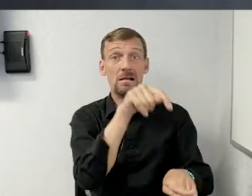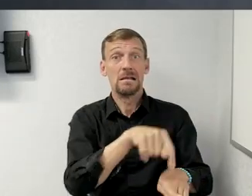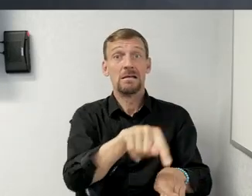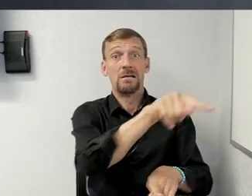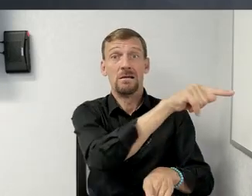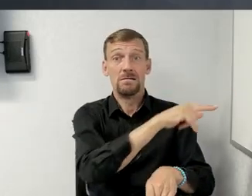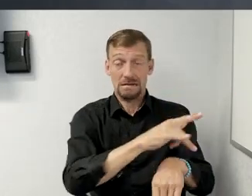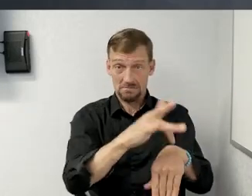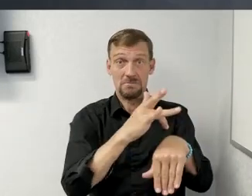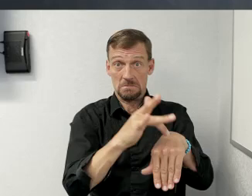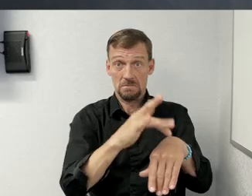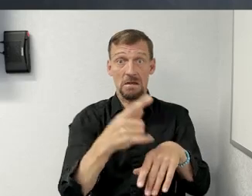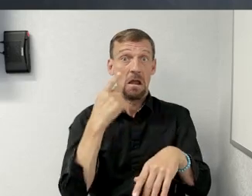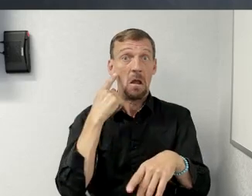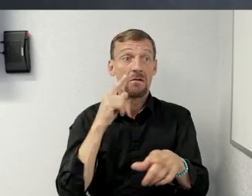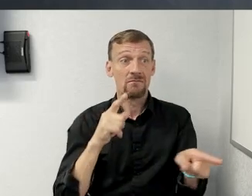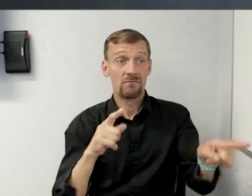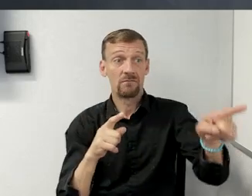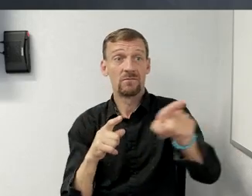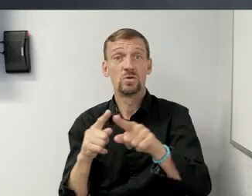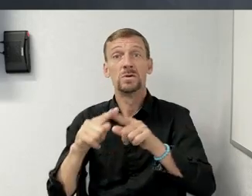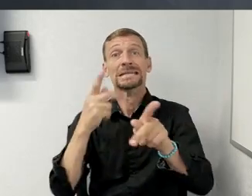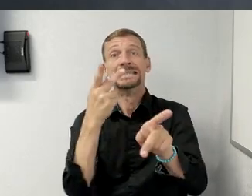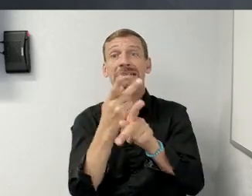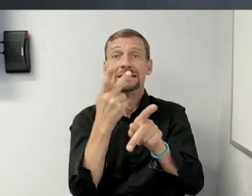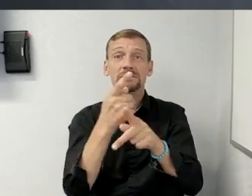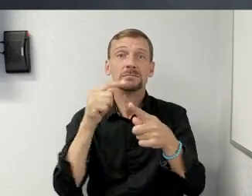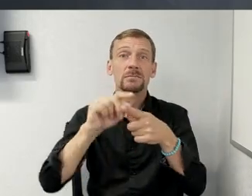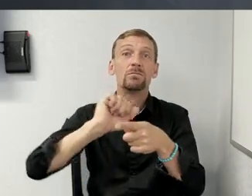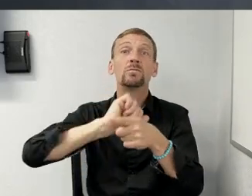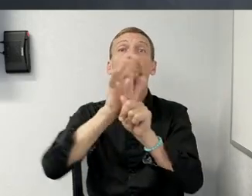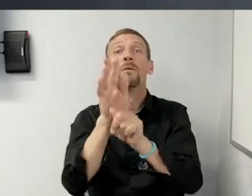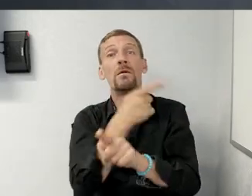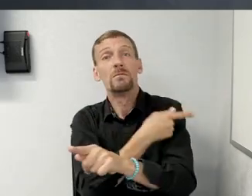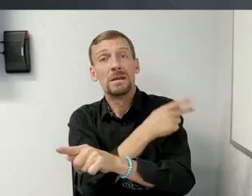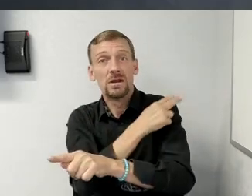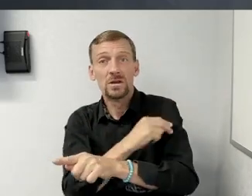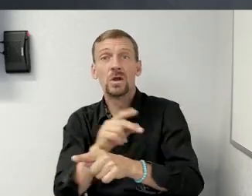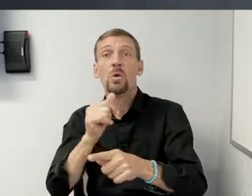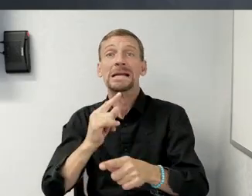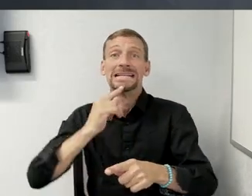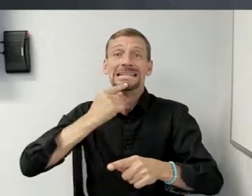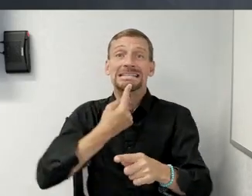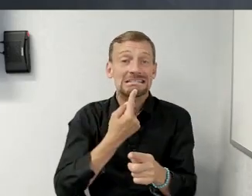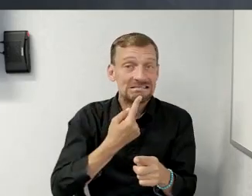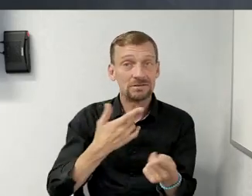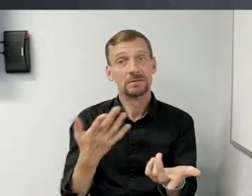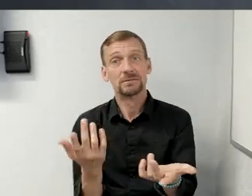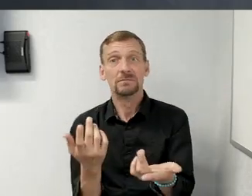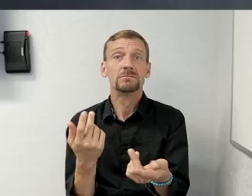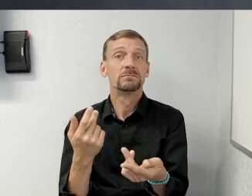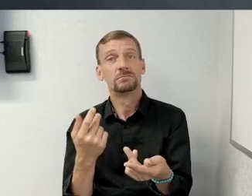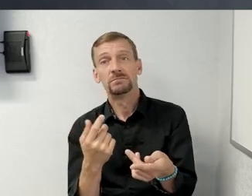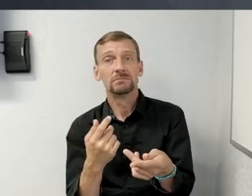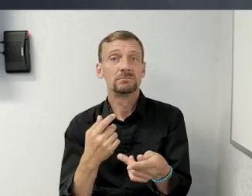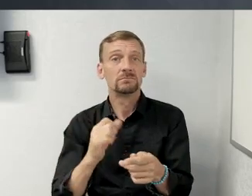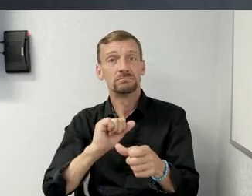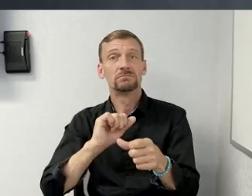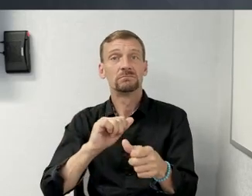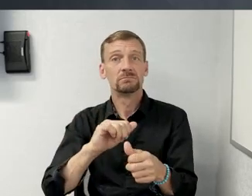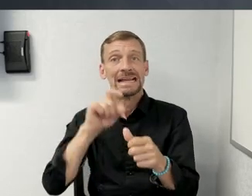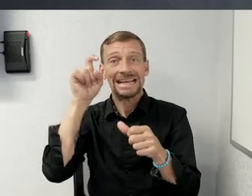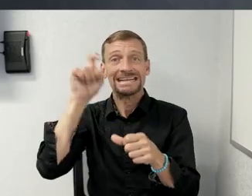be available to take care, say, of a COVID patient or really a patient with any kind of condition that